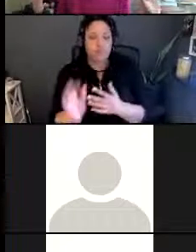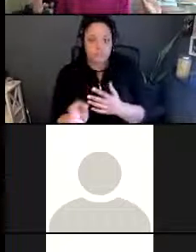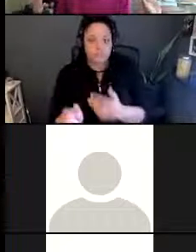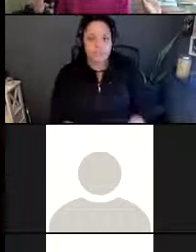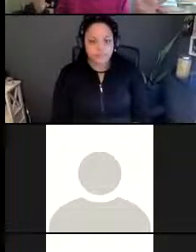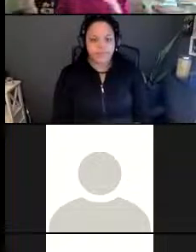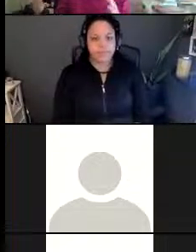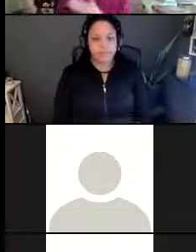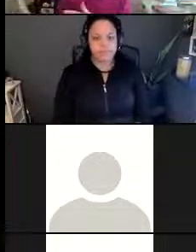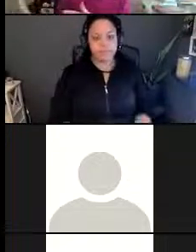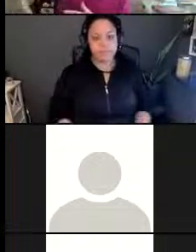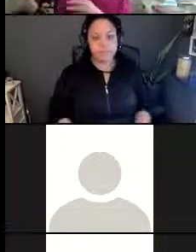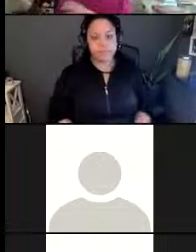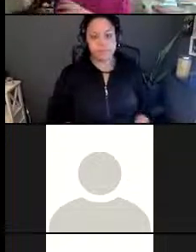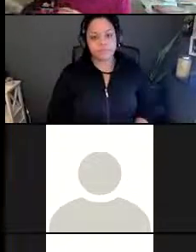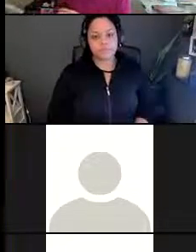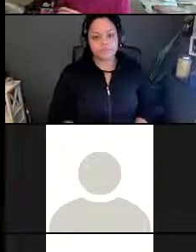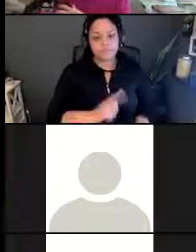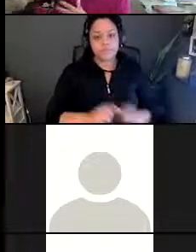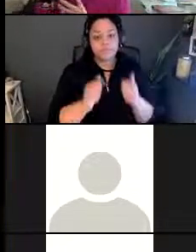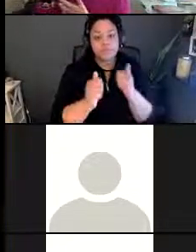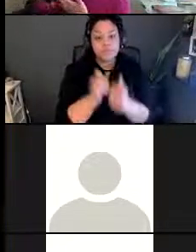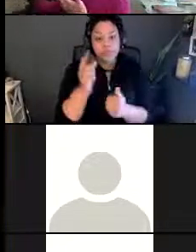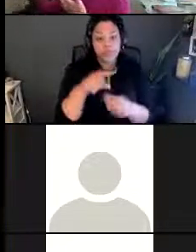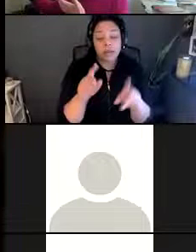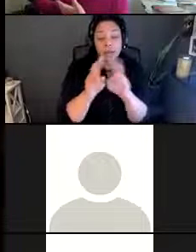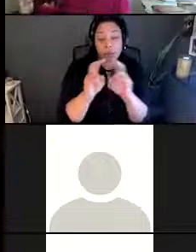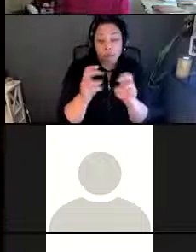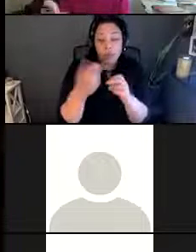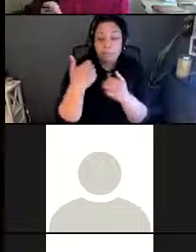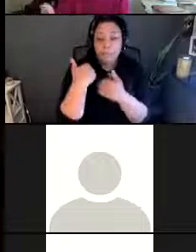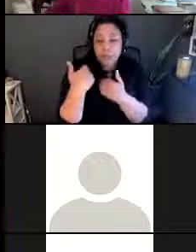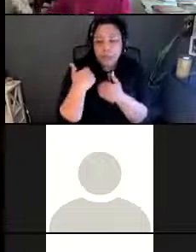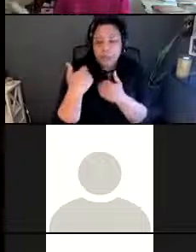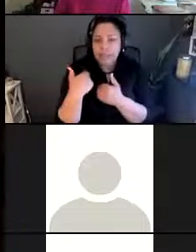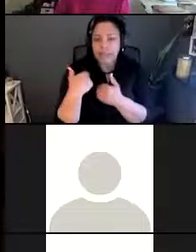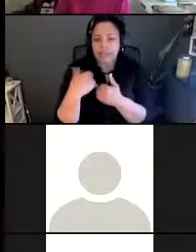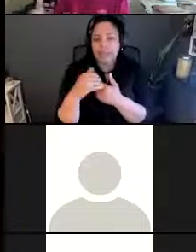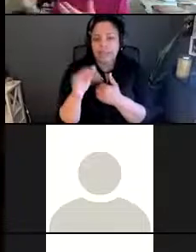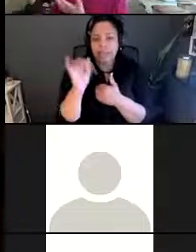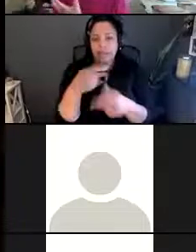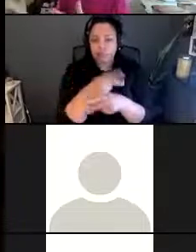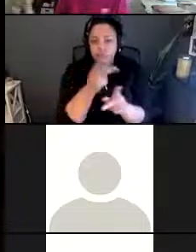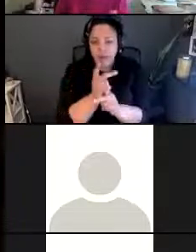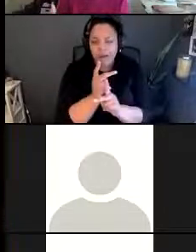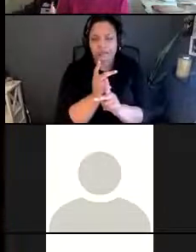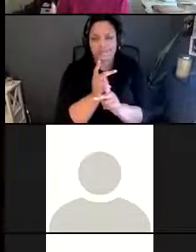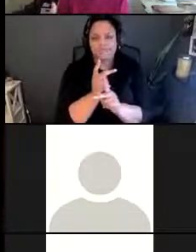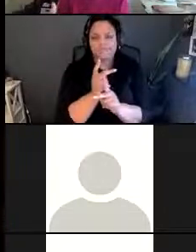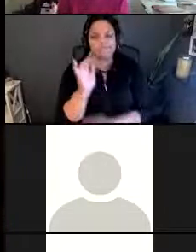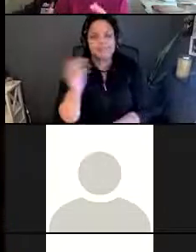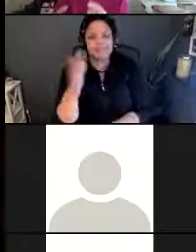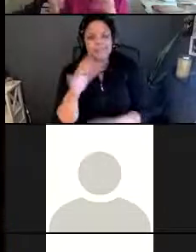it largely doesn't look at what responsibility the deliverer of this product, the gambling